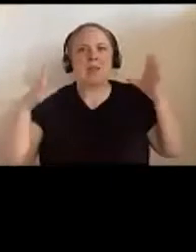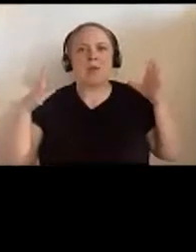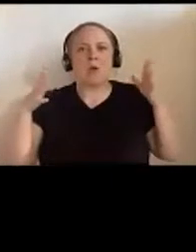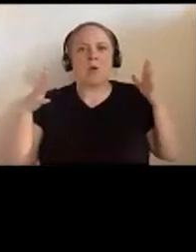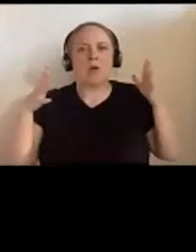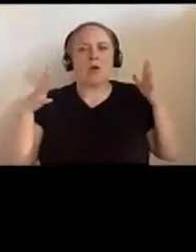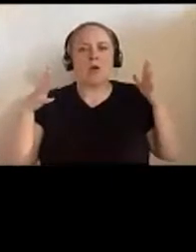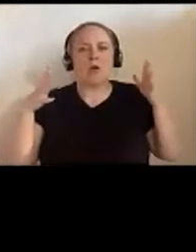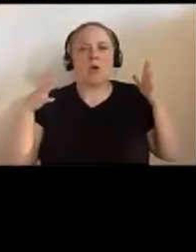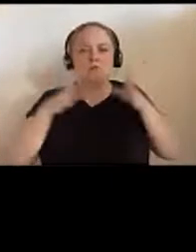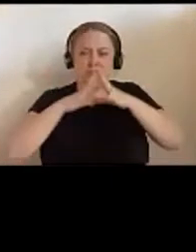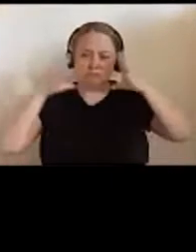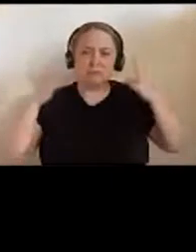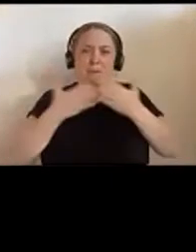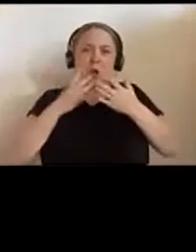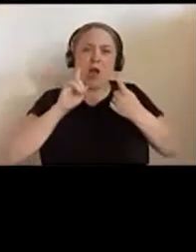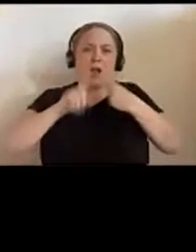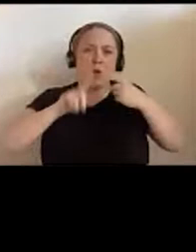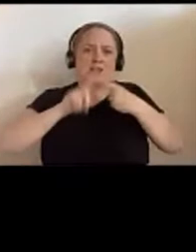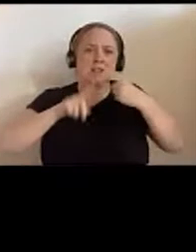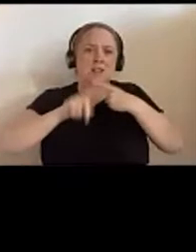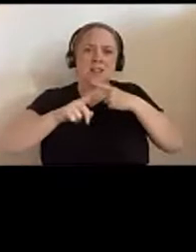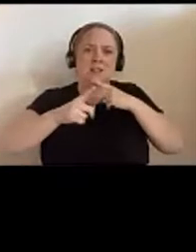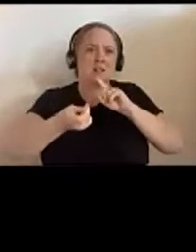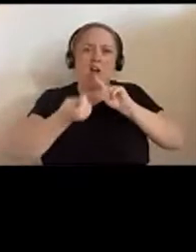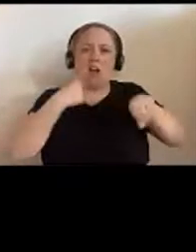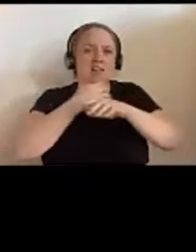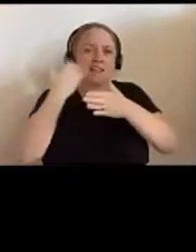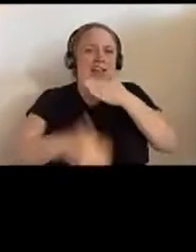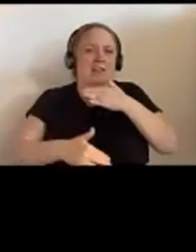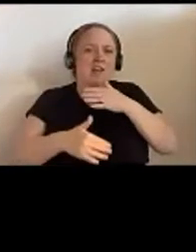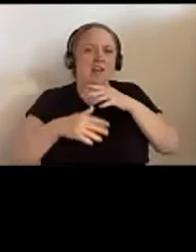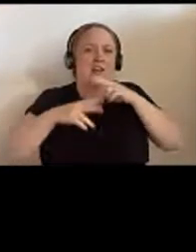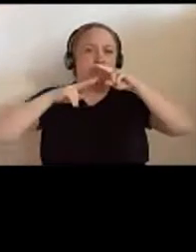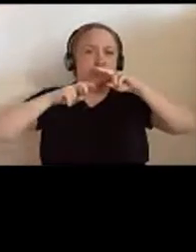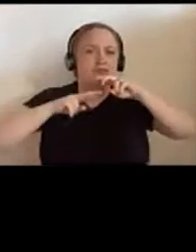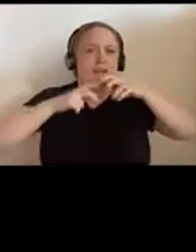unanswered questions and, you know, untraceable genealogy.